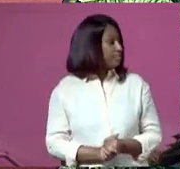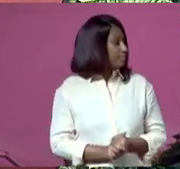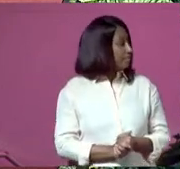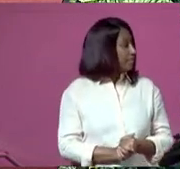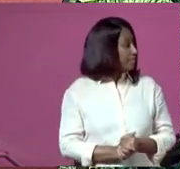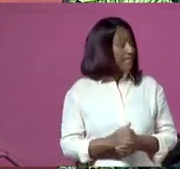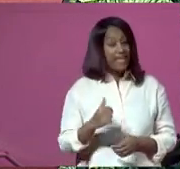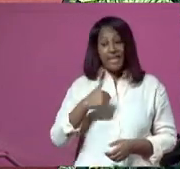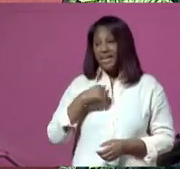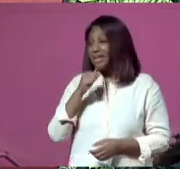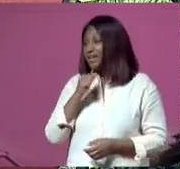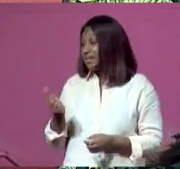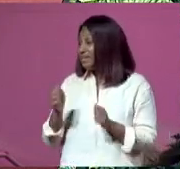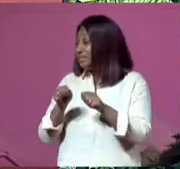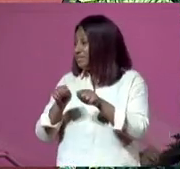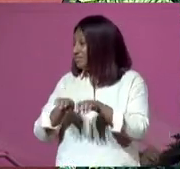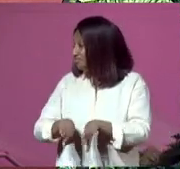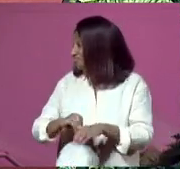I didn't lose it.